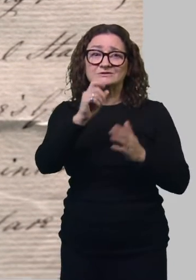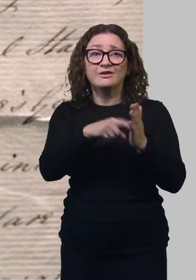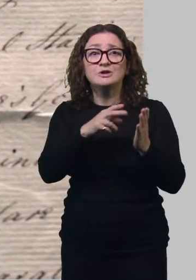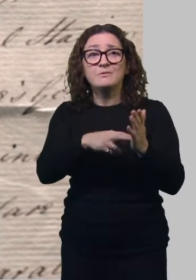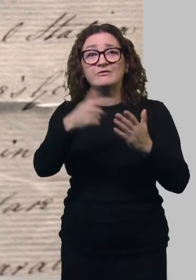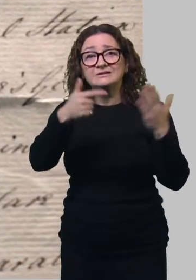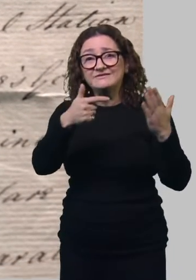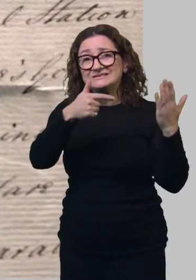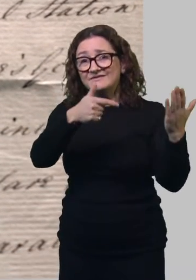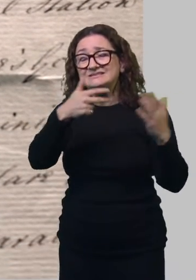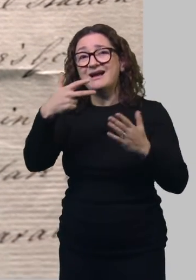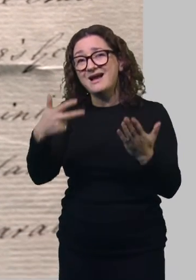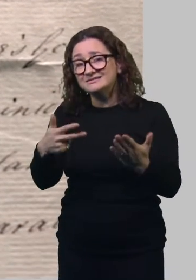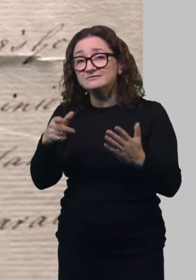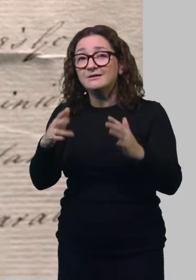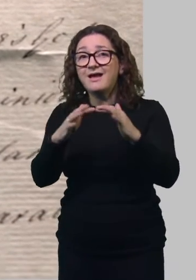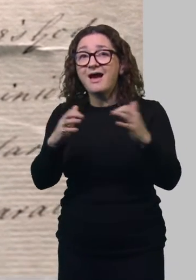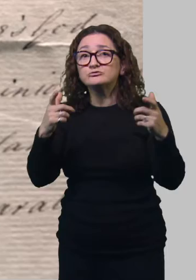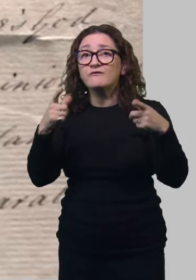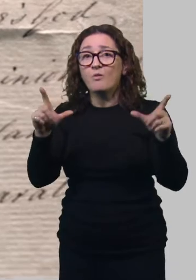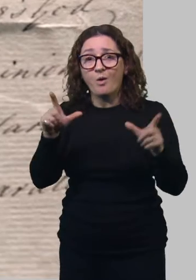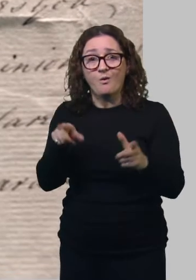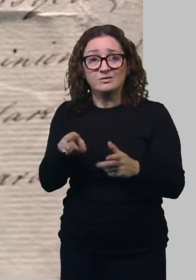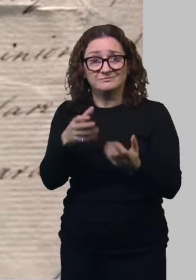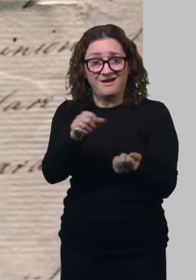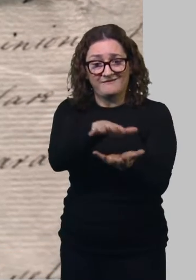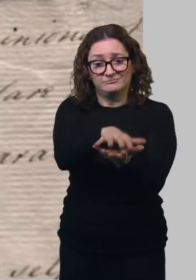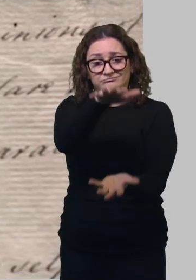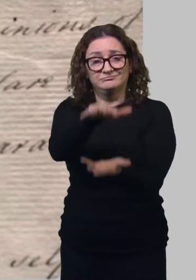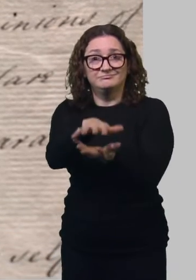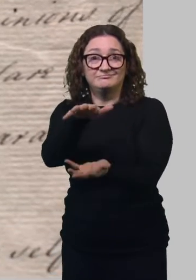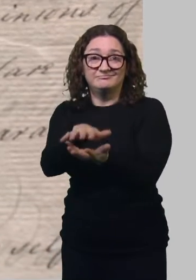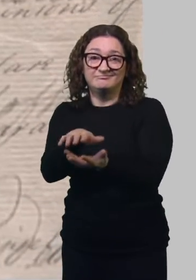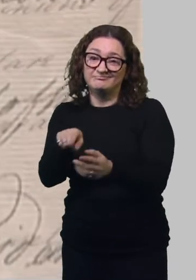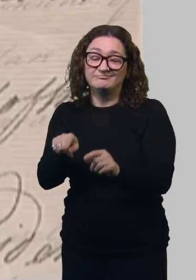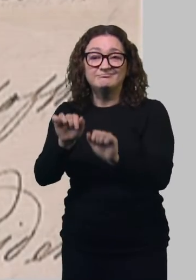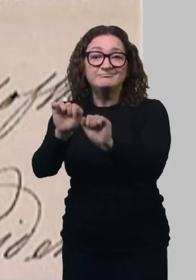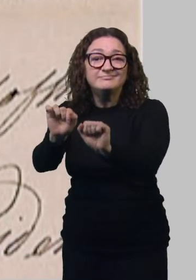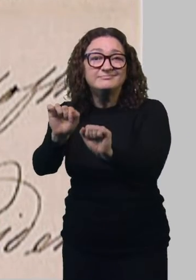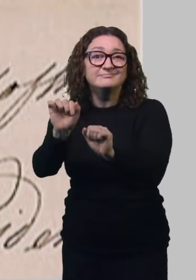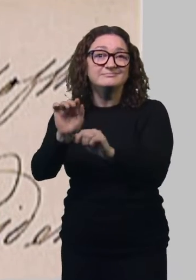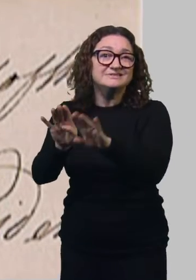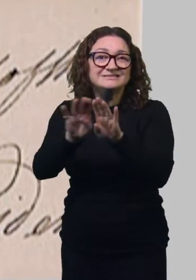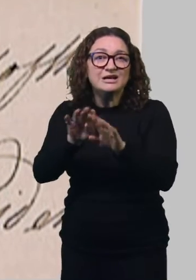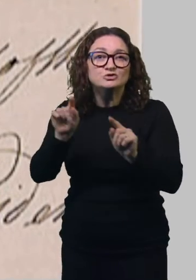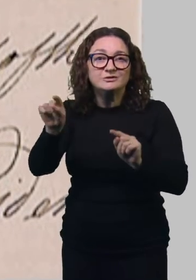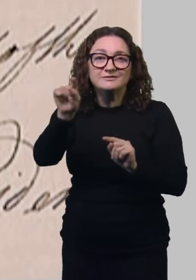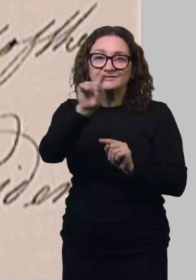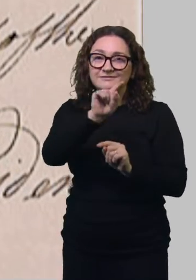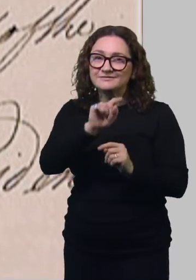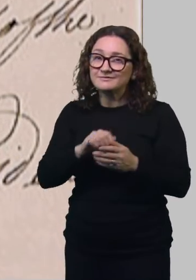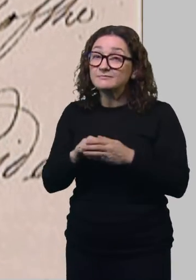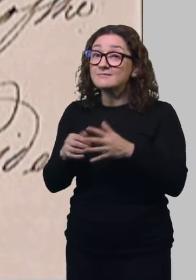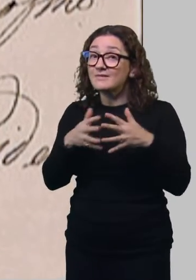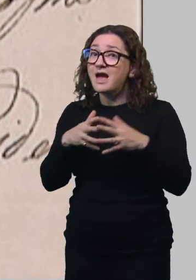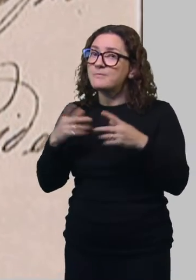of papers laid before the House of Lords on the 20th of January 1778 about the state of the nation. The American states